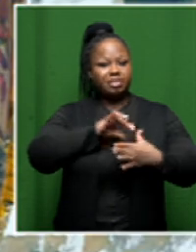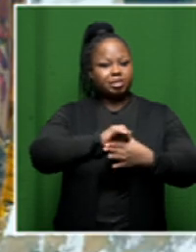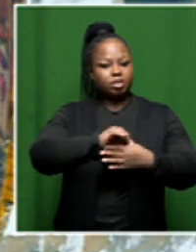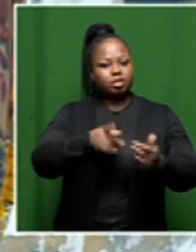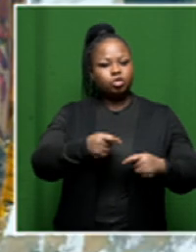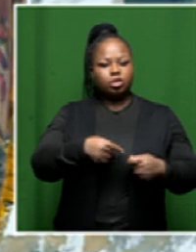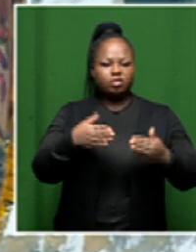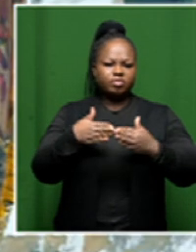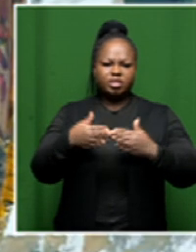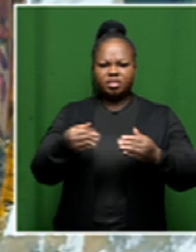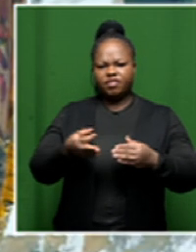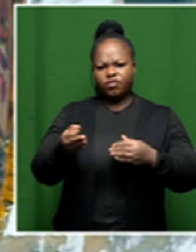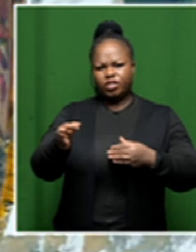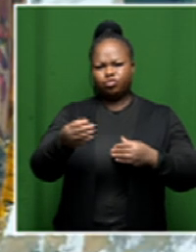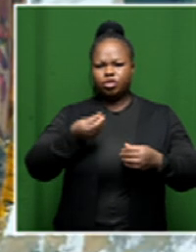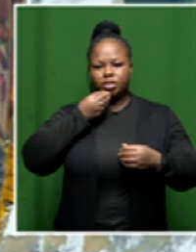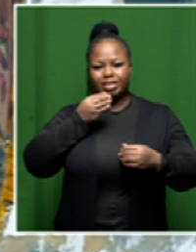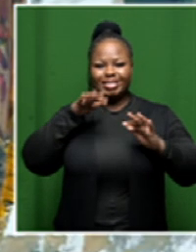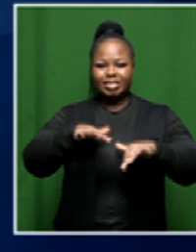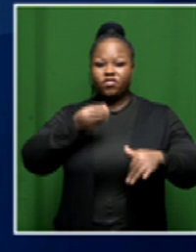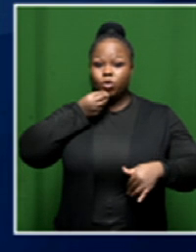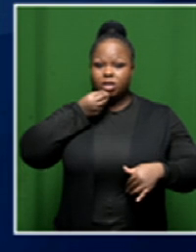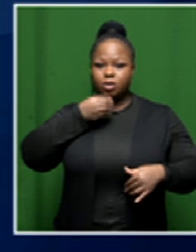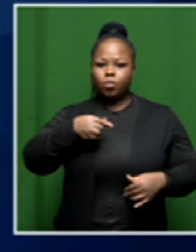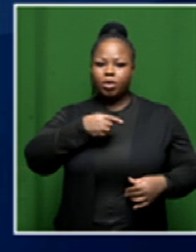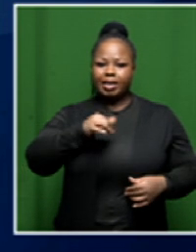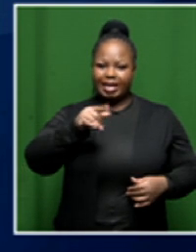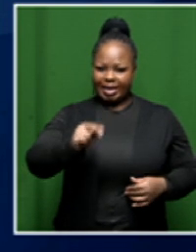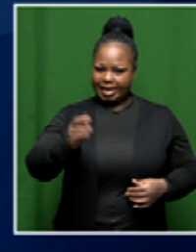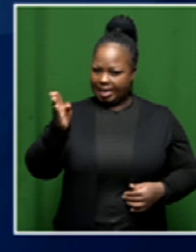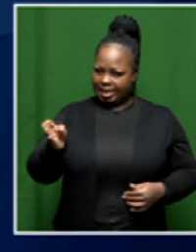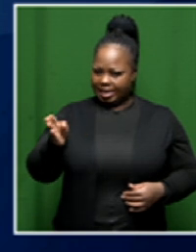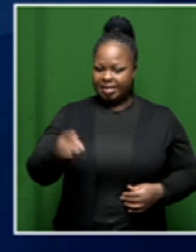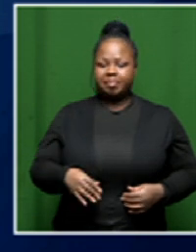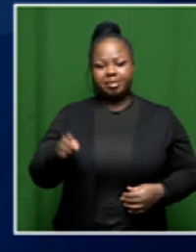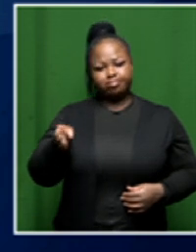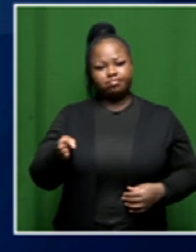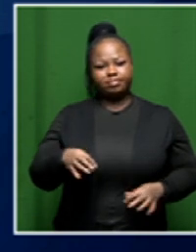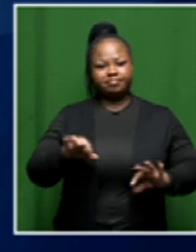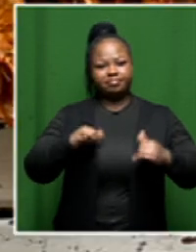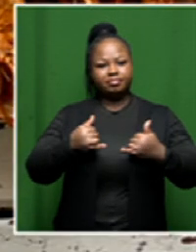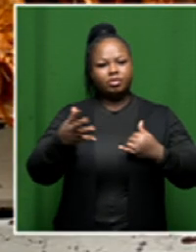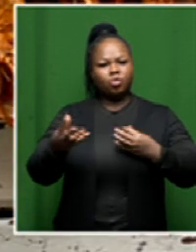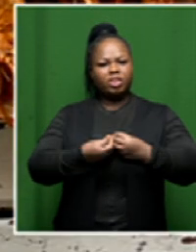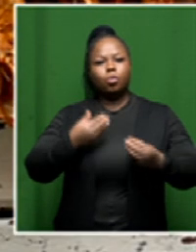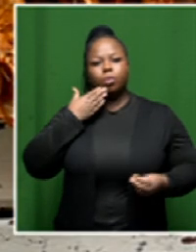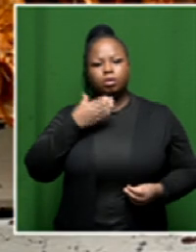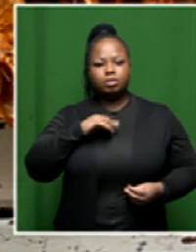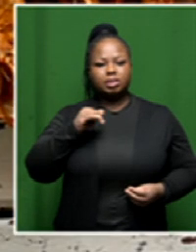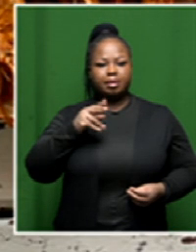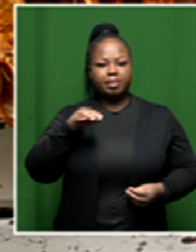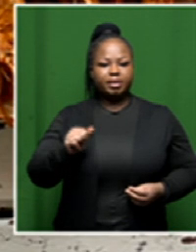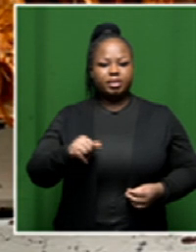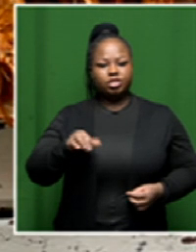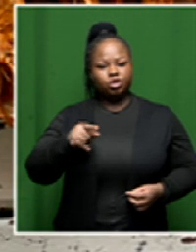and Seafood Corner, Kateka, Glen, Malobola, Hobyane, and he's also in the company of Zama and